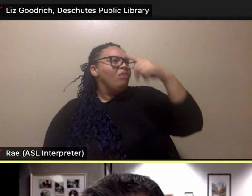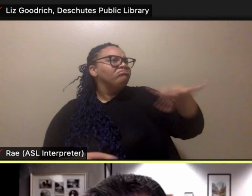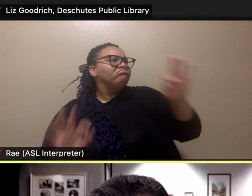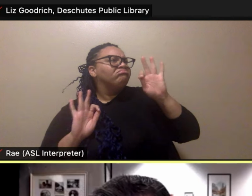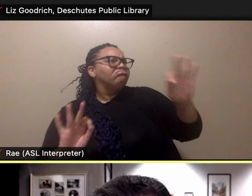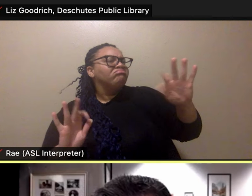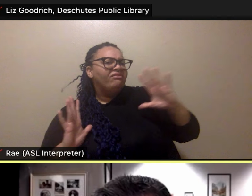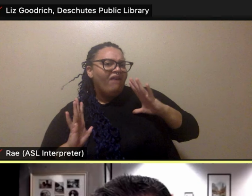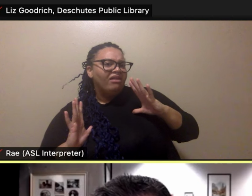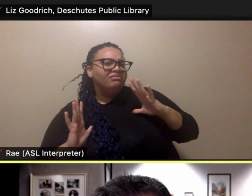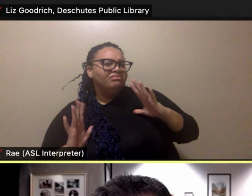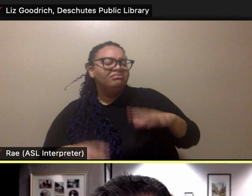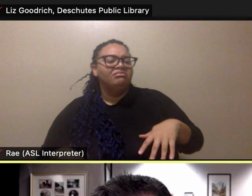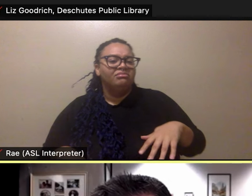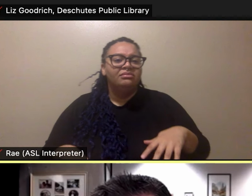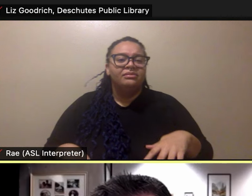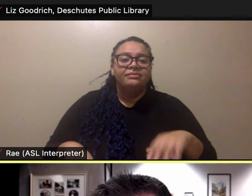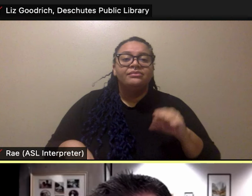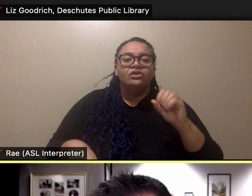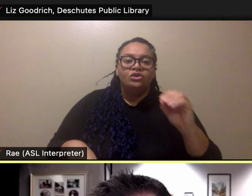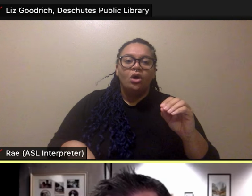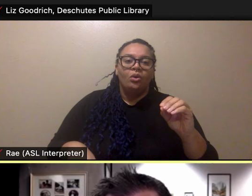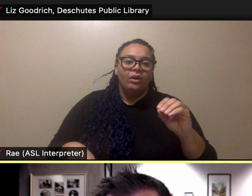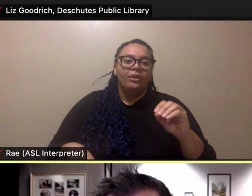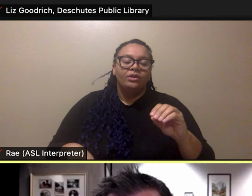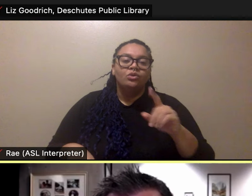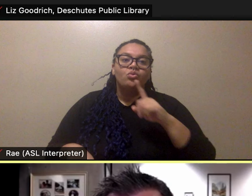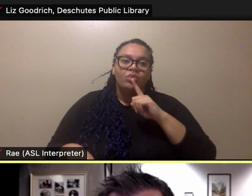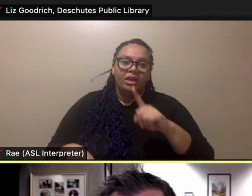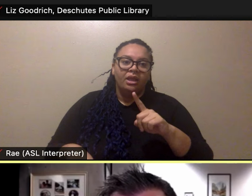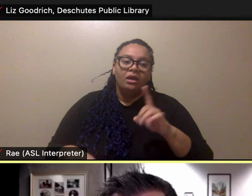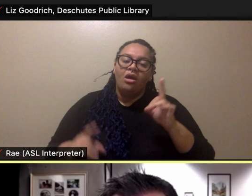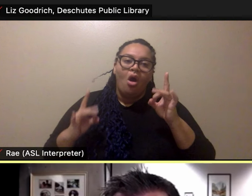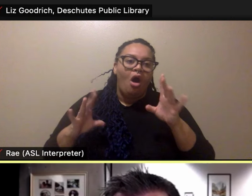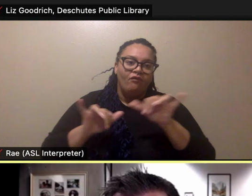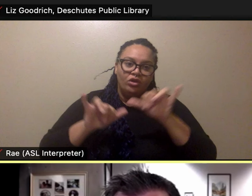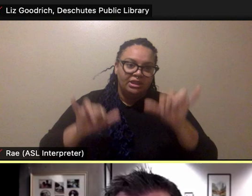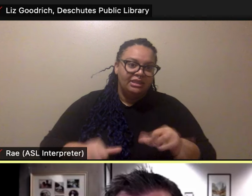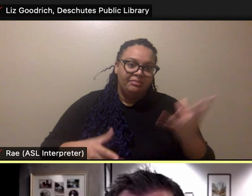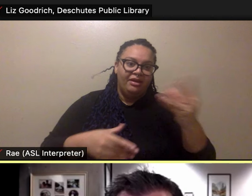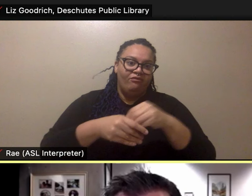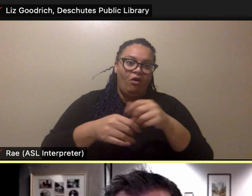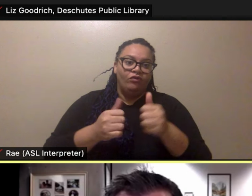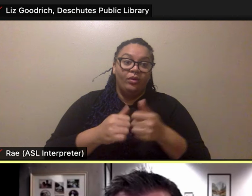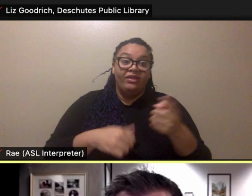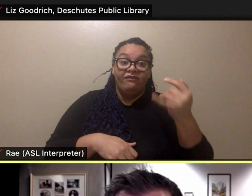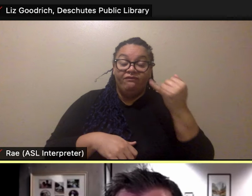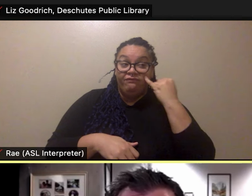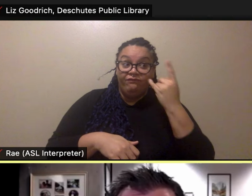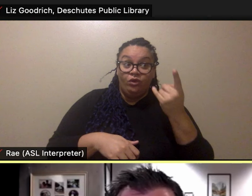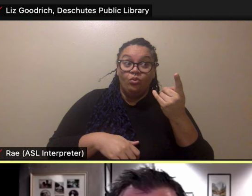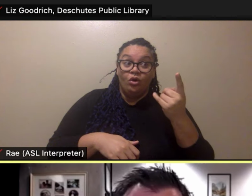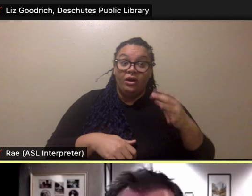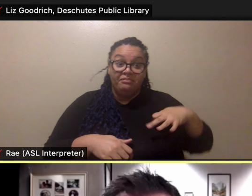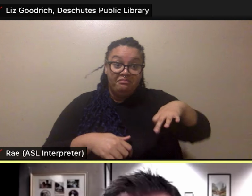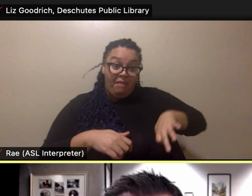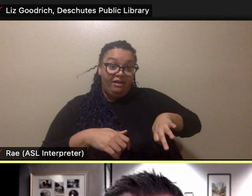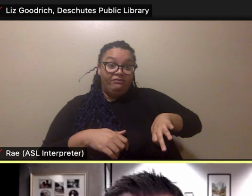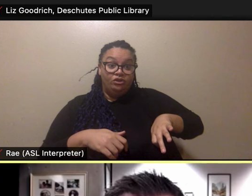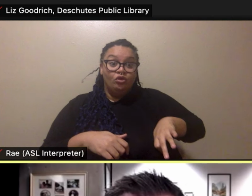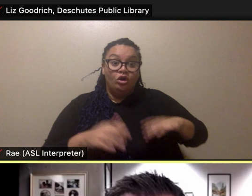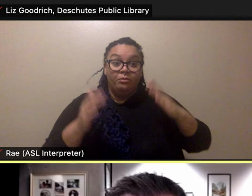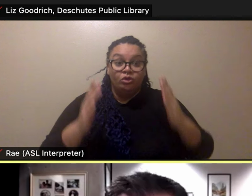So it was an intoxicating system to be a part of if you were one of the